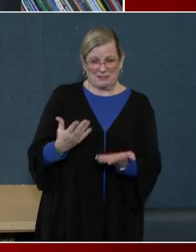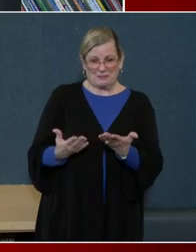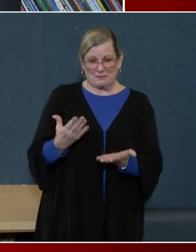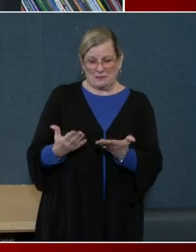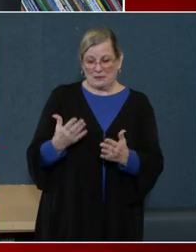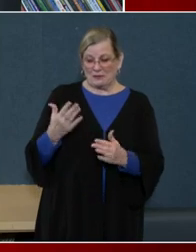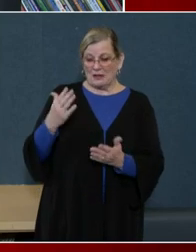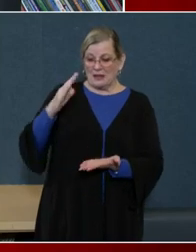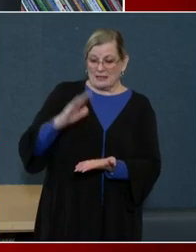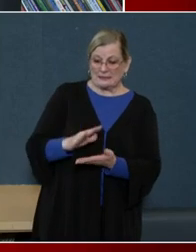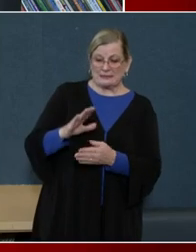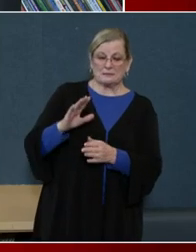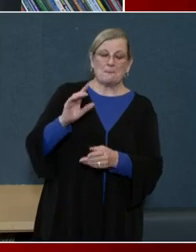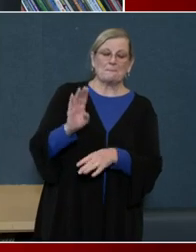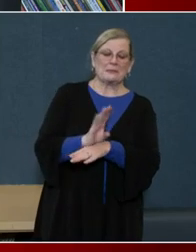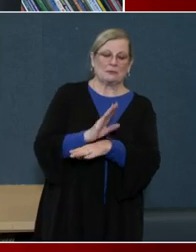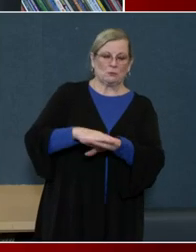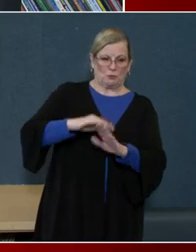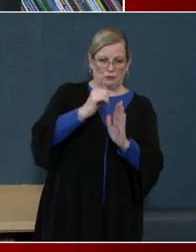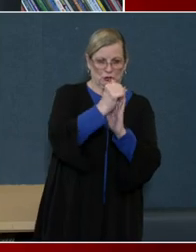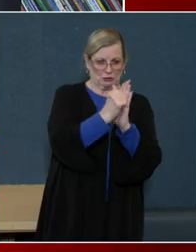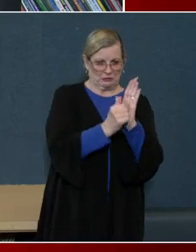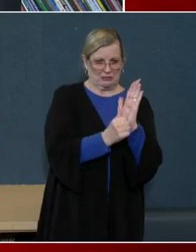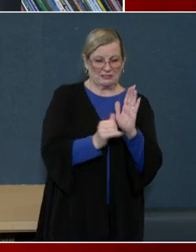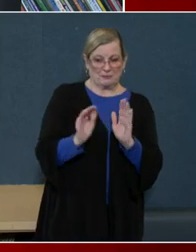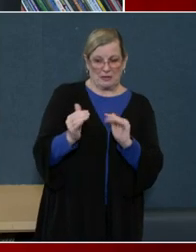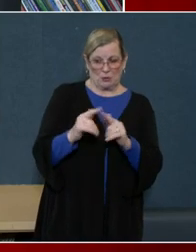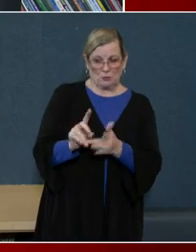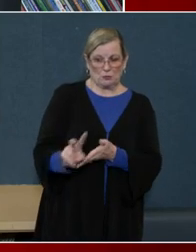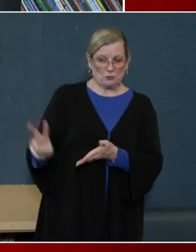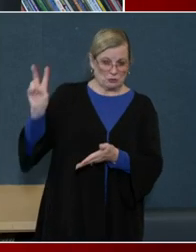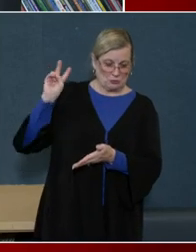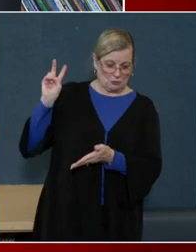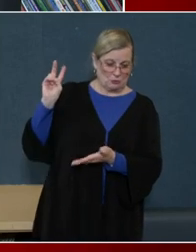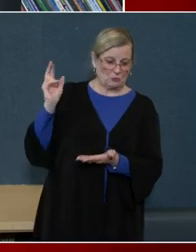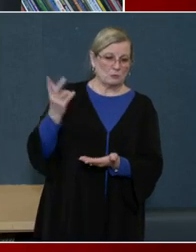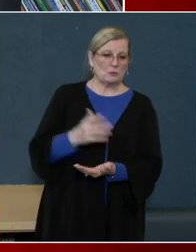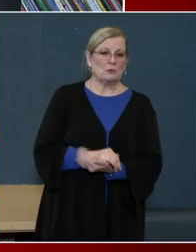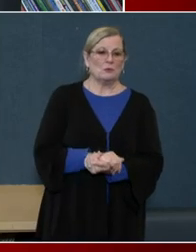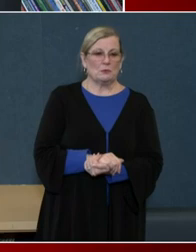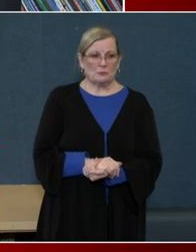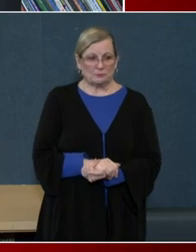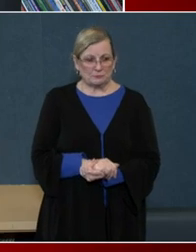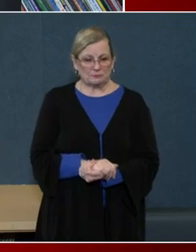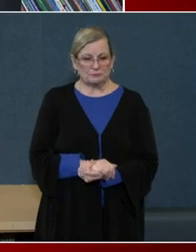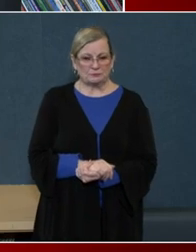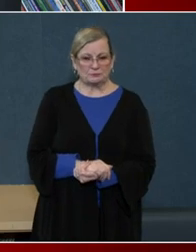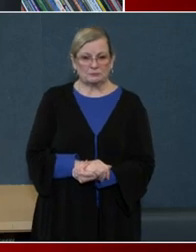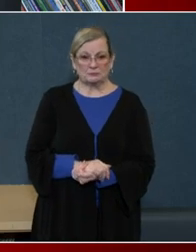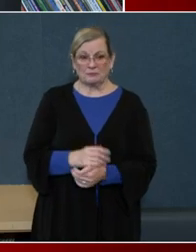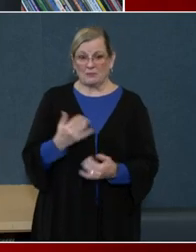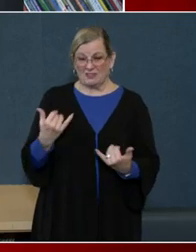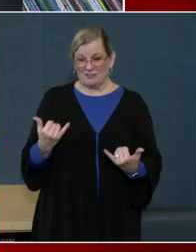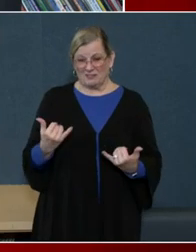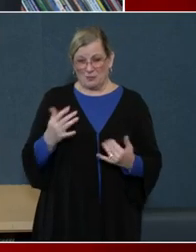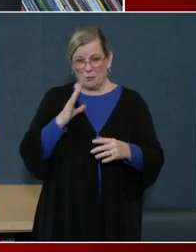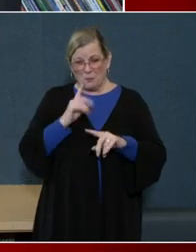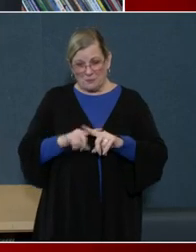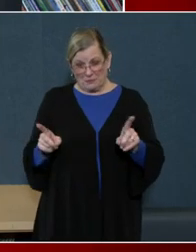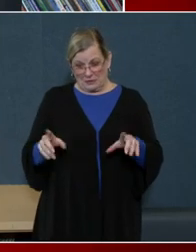ago because we are now meeting every 2 weeks through the fall since it's the end of the council